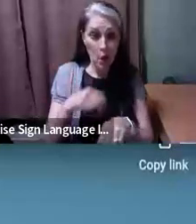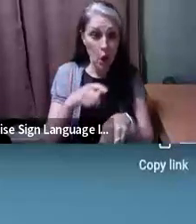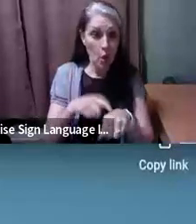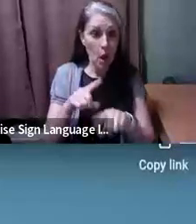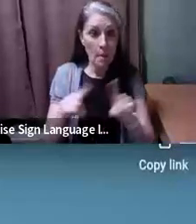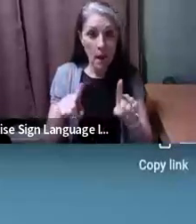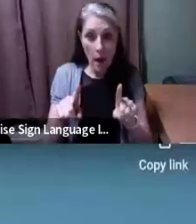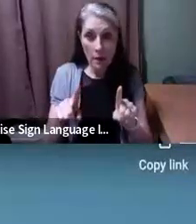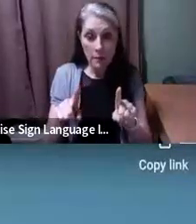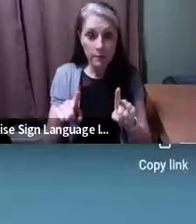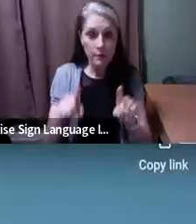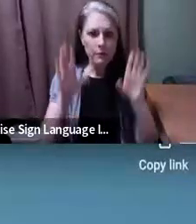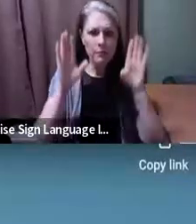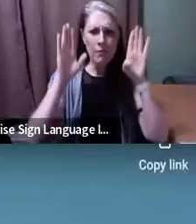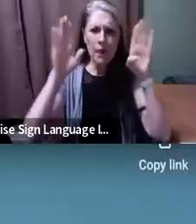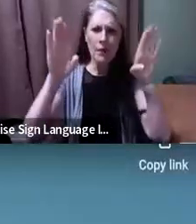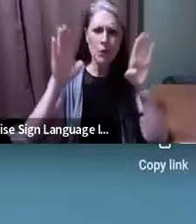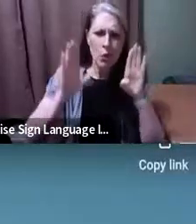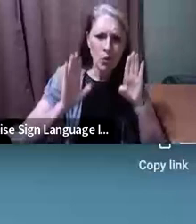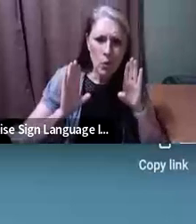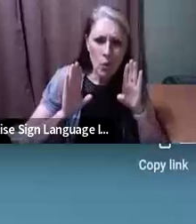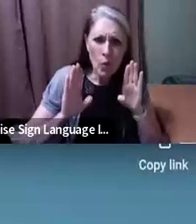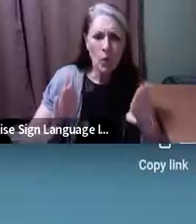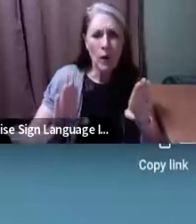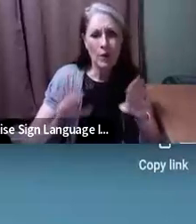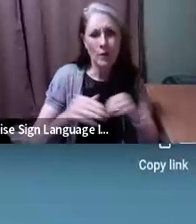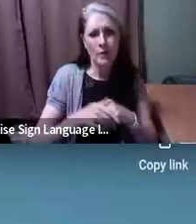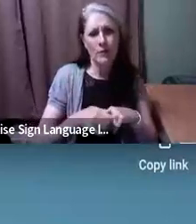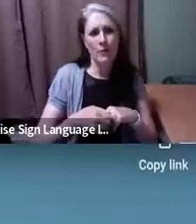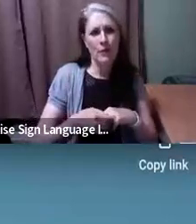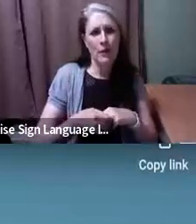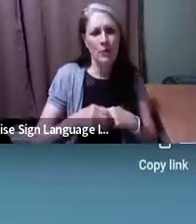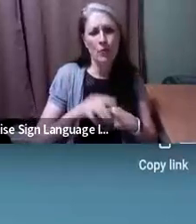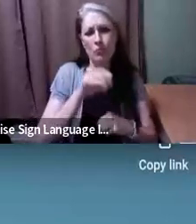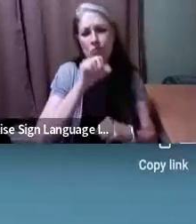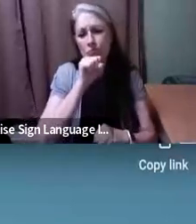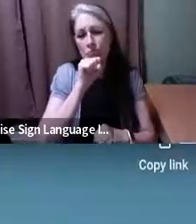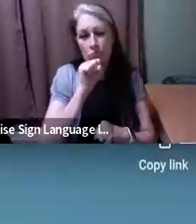it's wonderful. I just really like it.